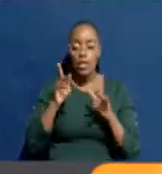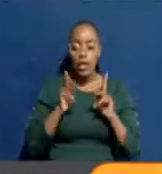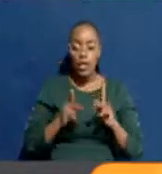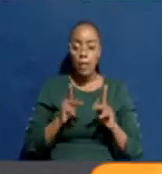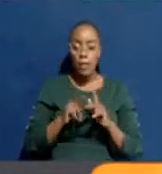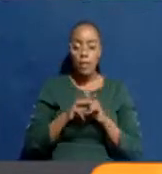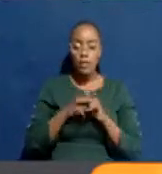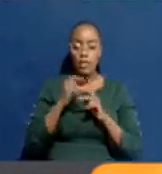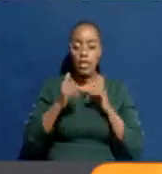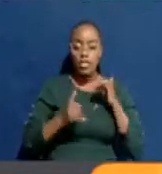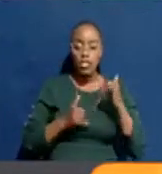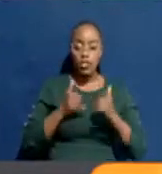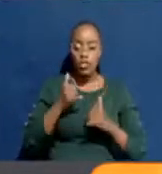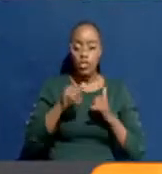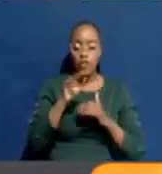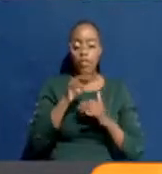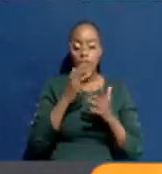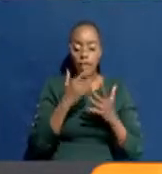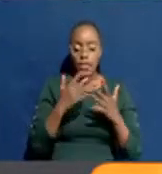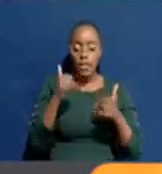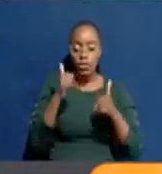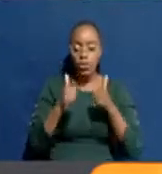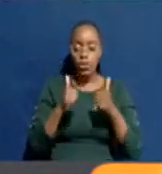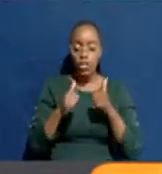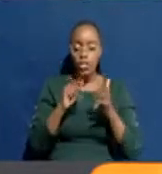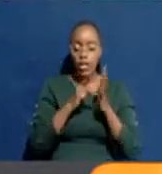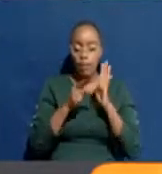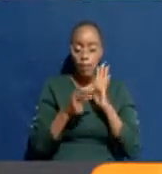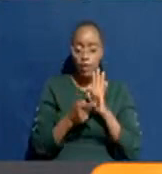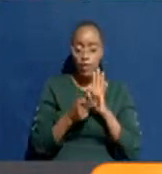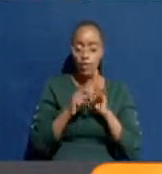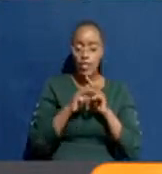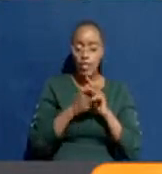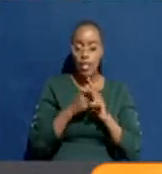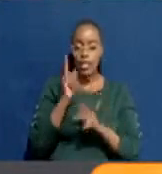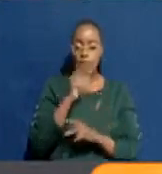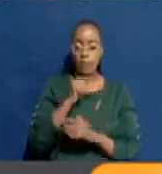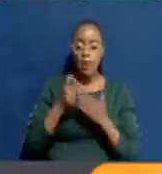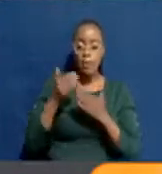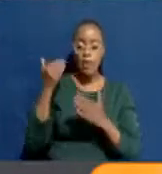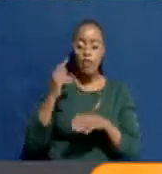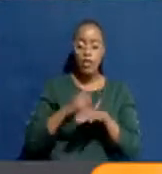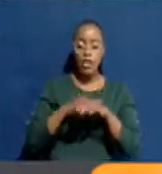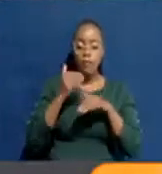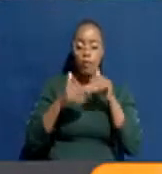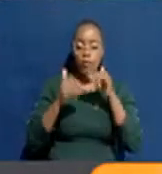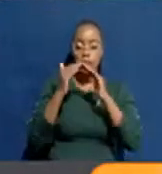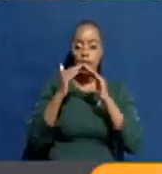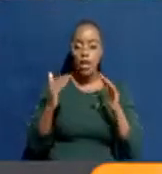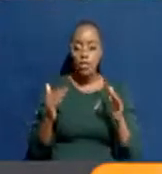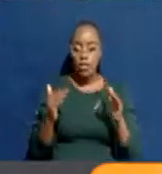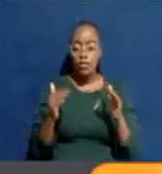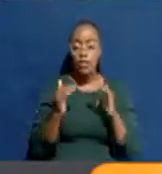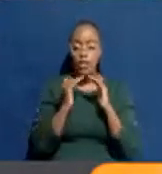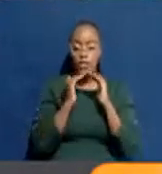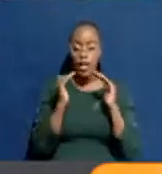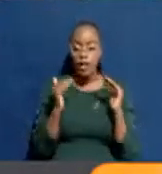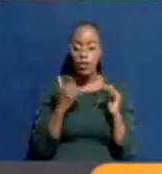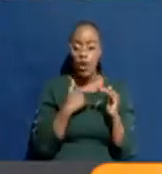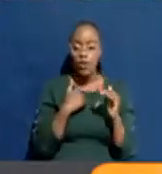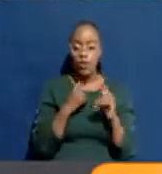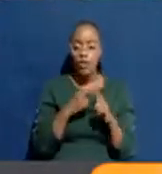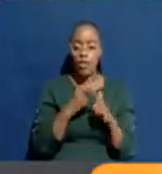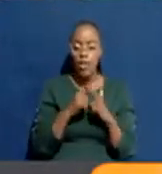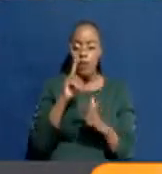to start enjoying the utility of the projects that are already started. When you build a house at the rental level, you sink